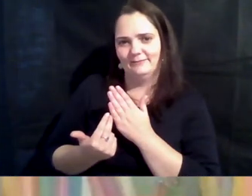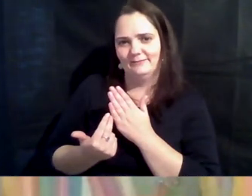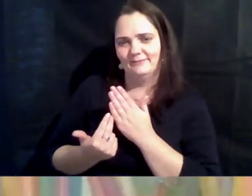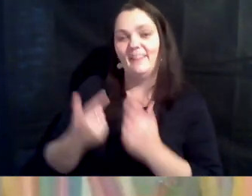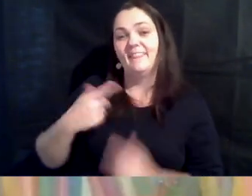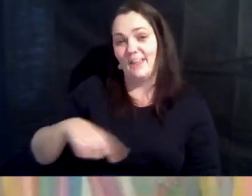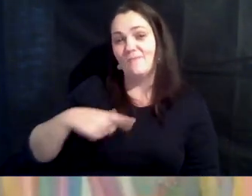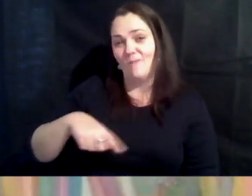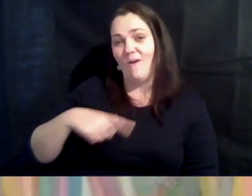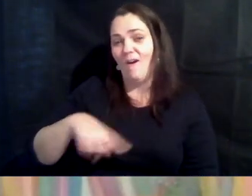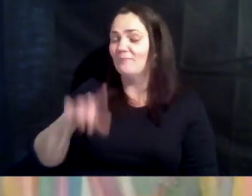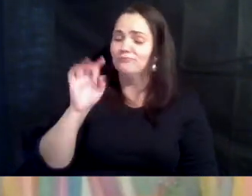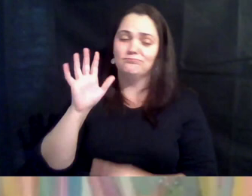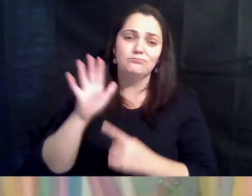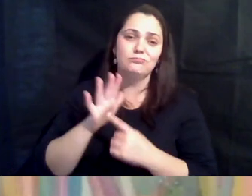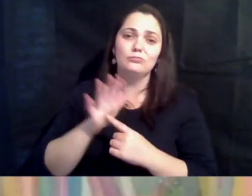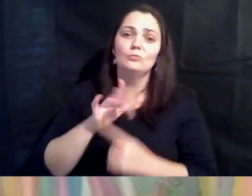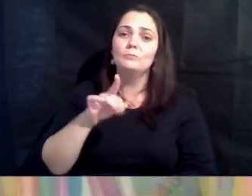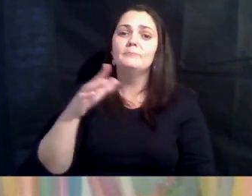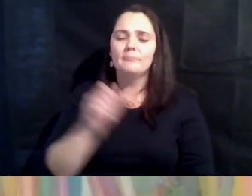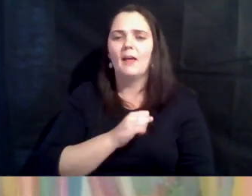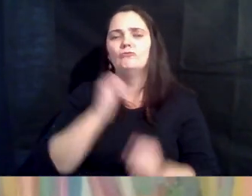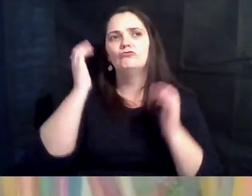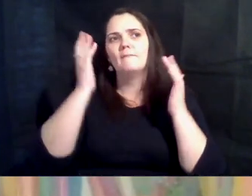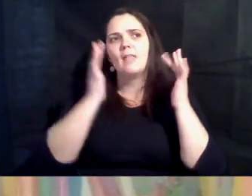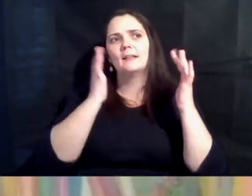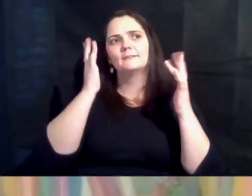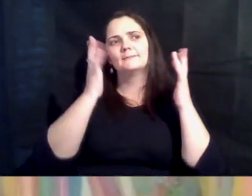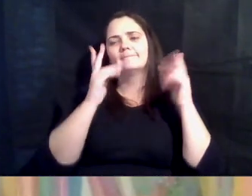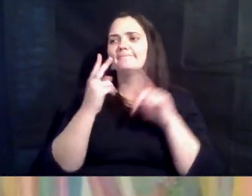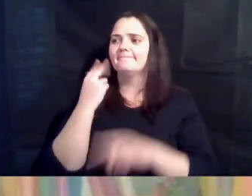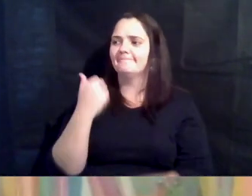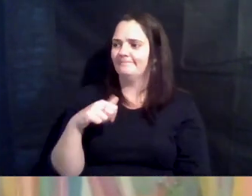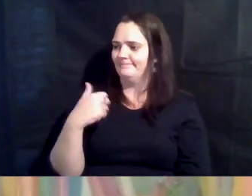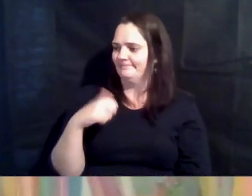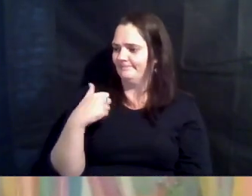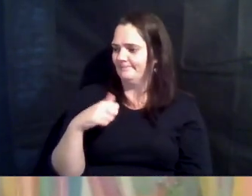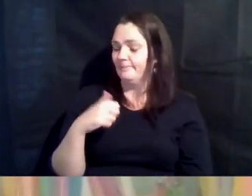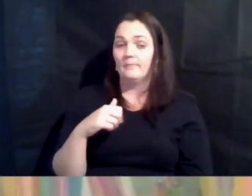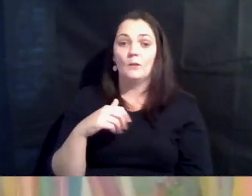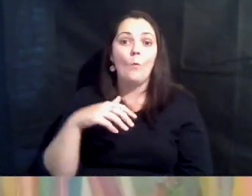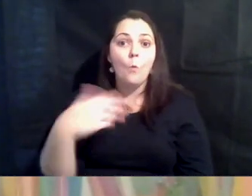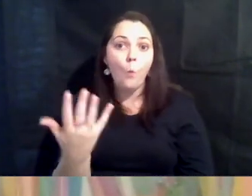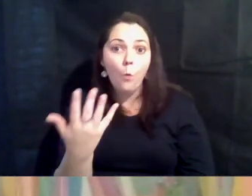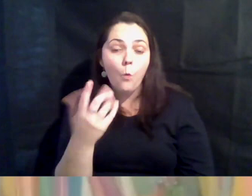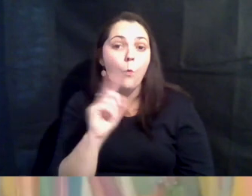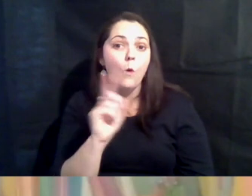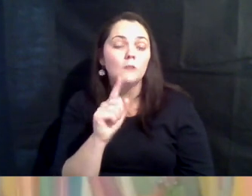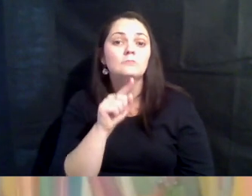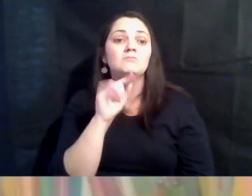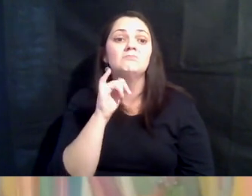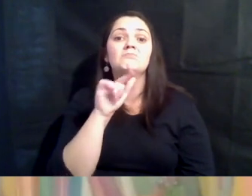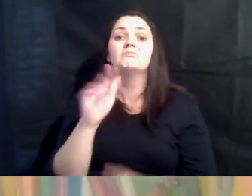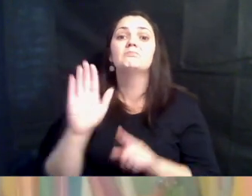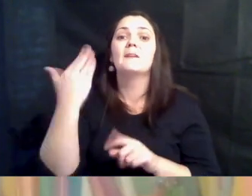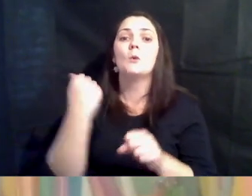reflection, and try and find inspiration in your own reflections, and try and copy yourself. So if you have made a